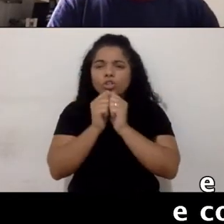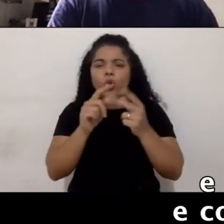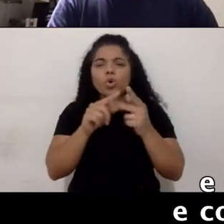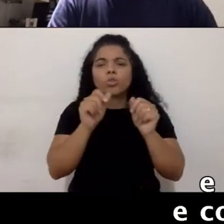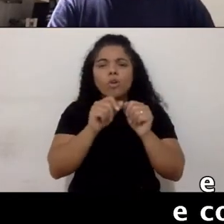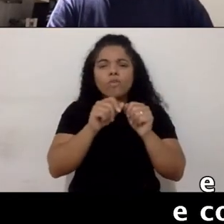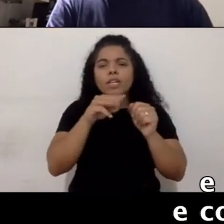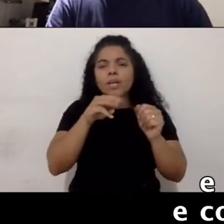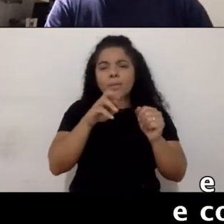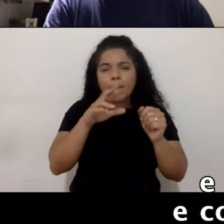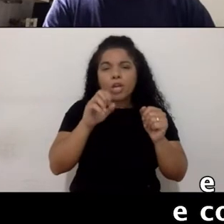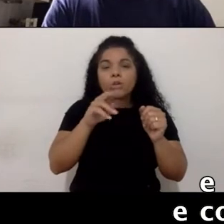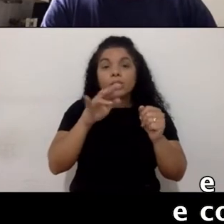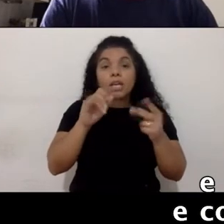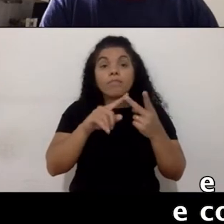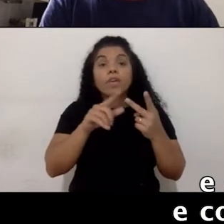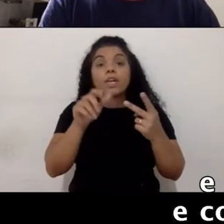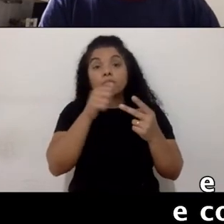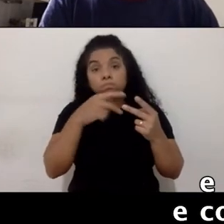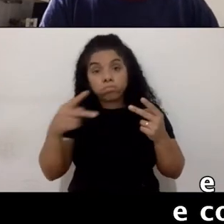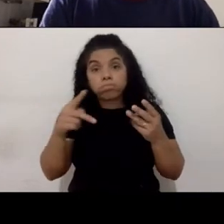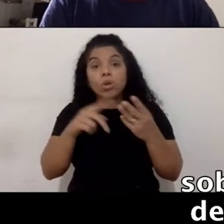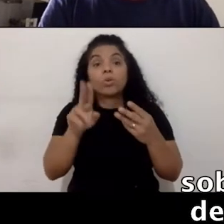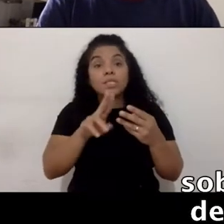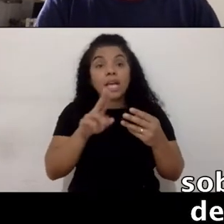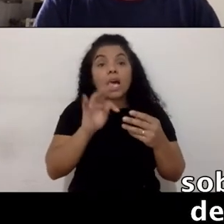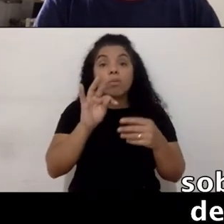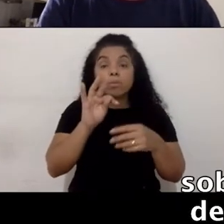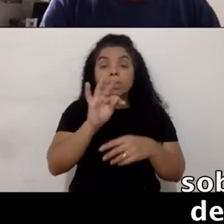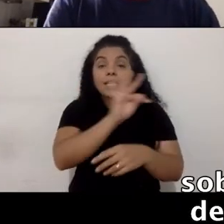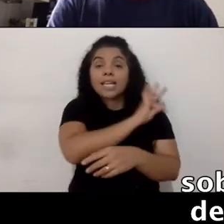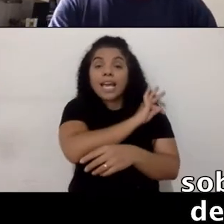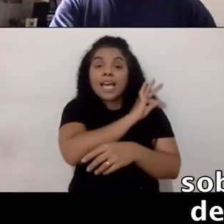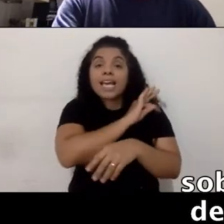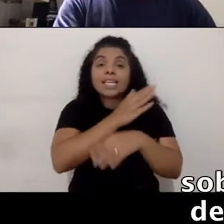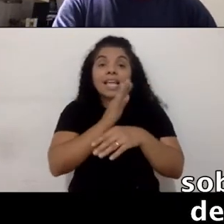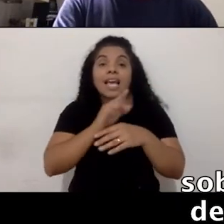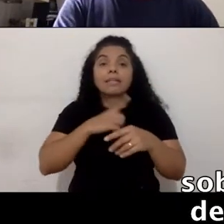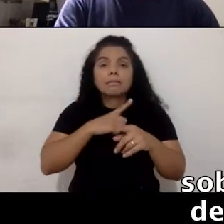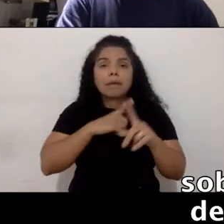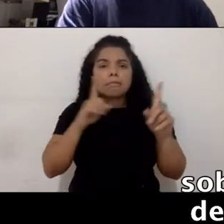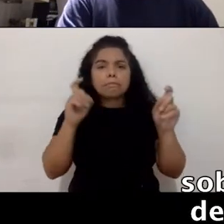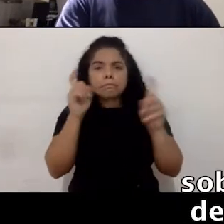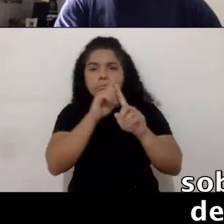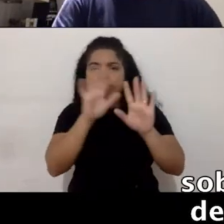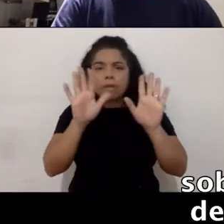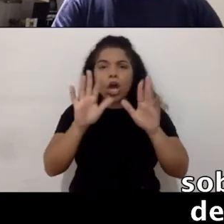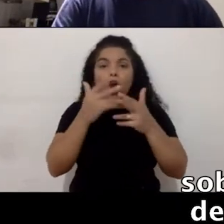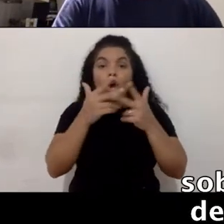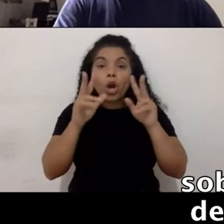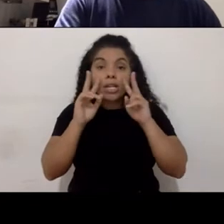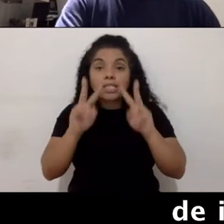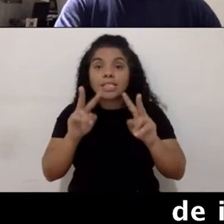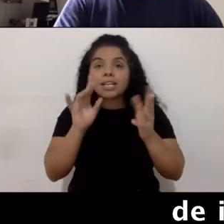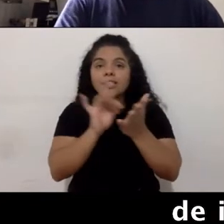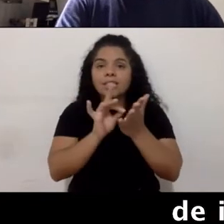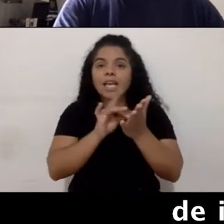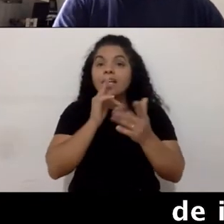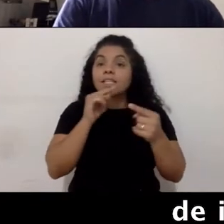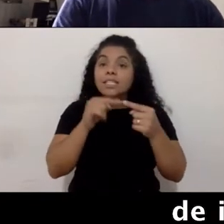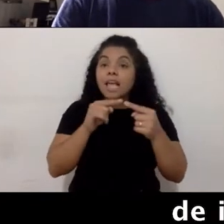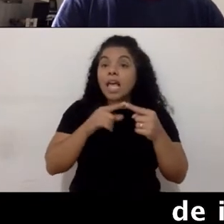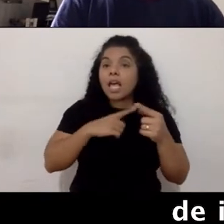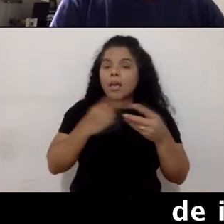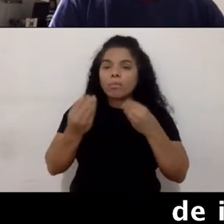of complexity and things that you need to think about with these techniques in terms of the design, in terms of decoupling, in terms of